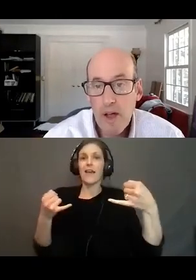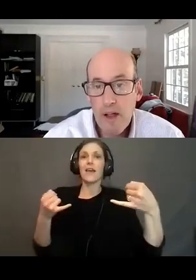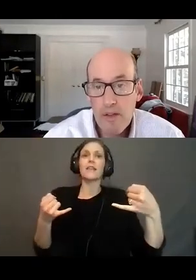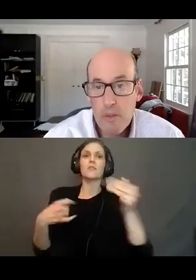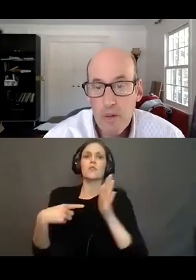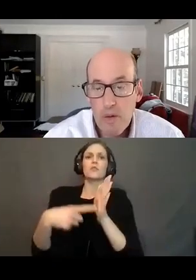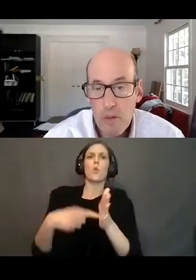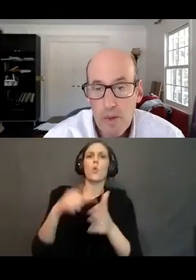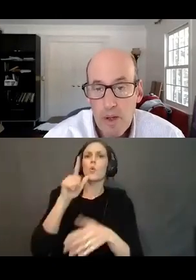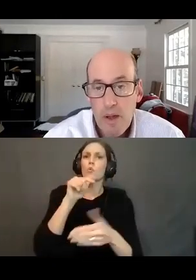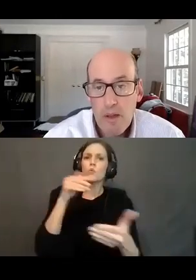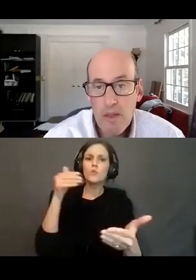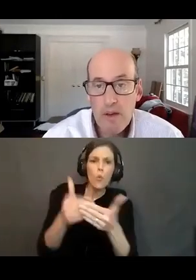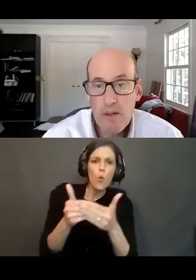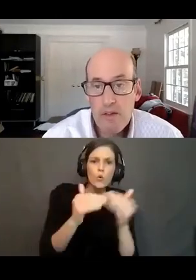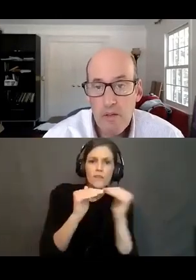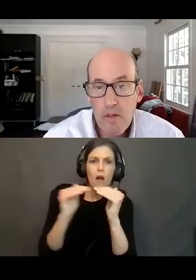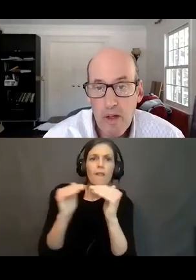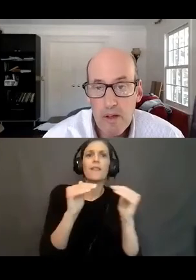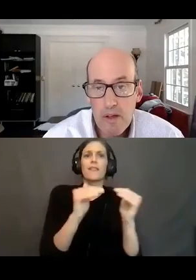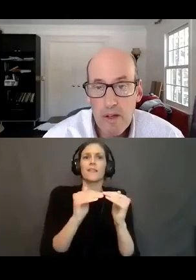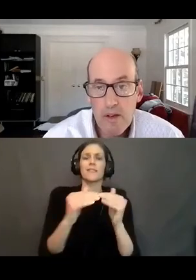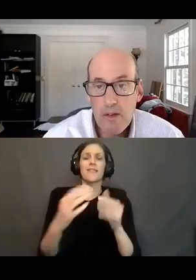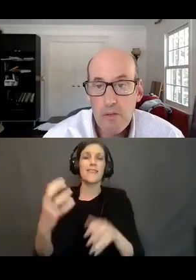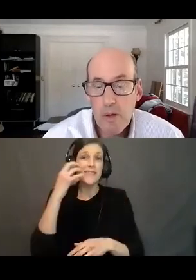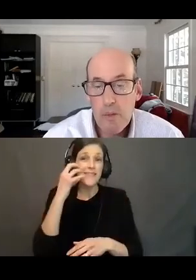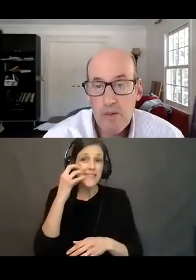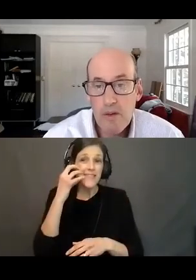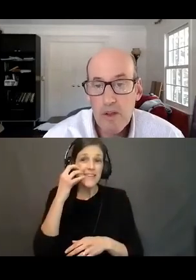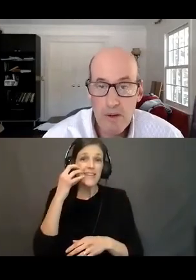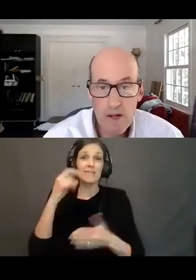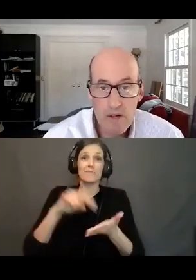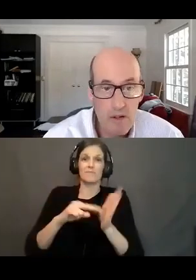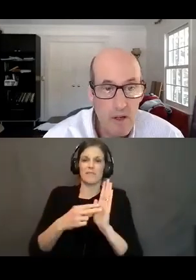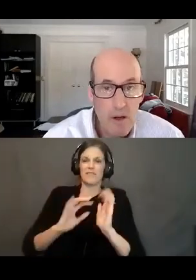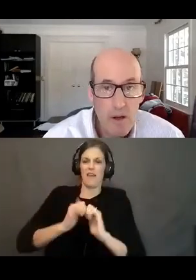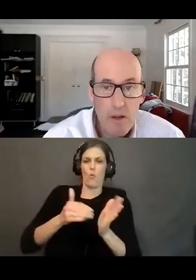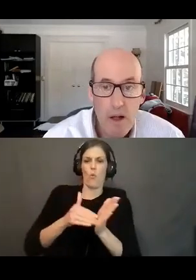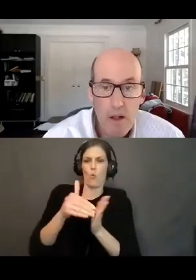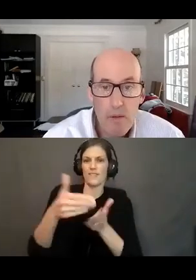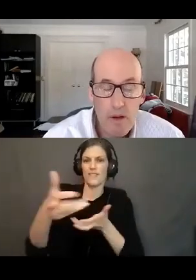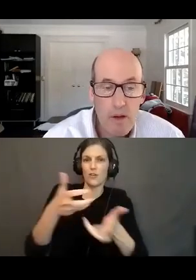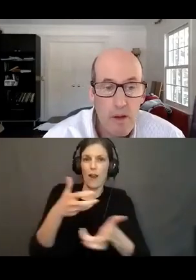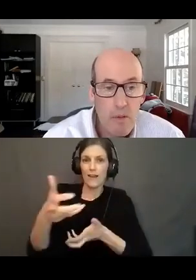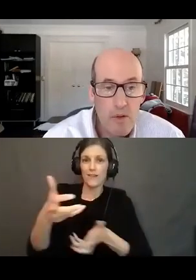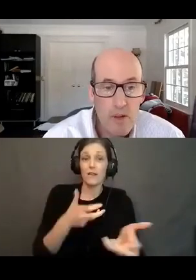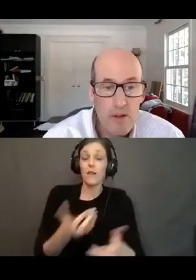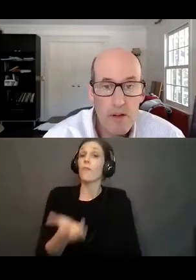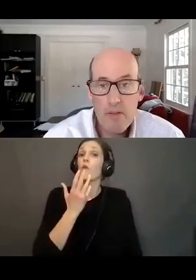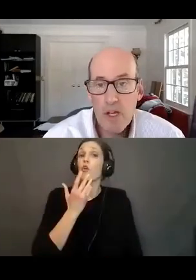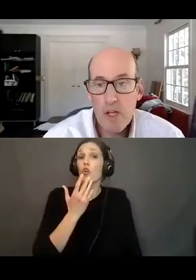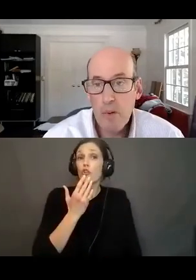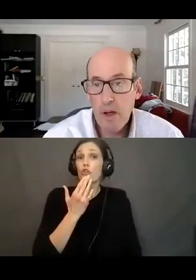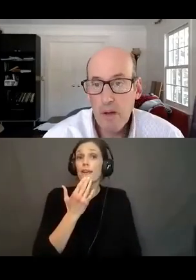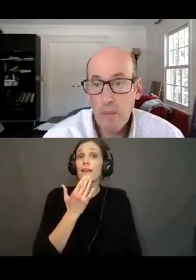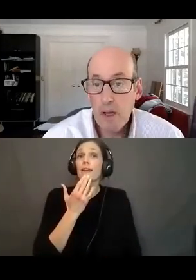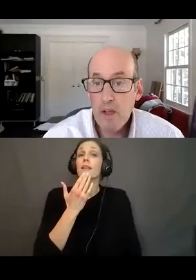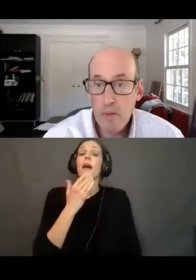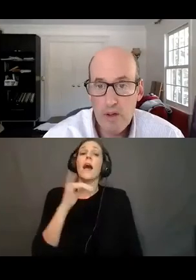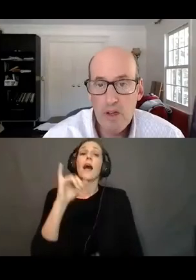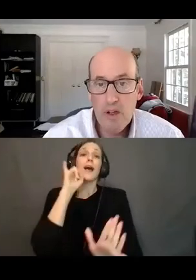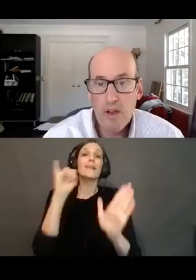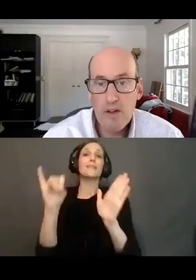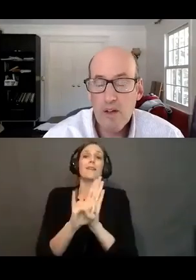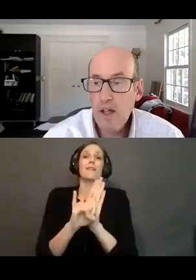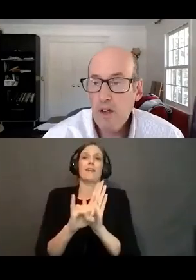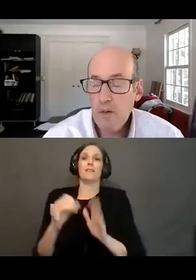close colleagues with whom. The thickness of the line indicates the frequency of the interaction. The coloring was identified by my